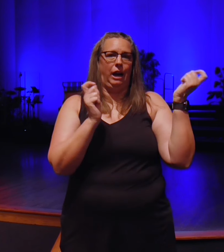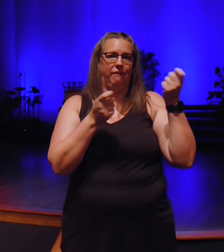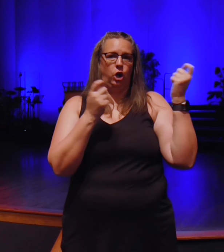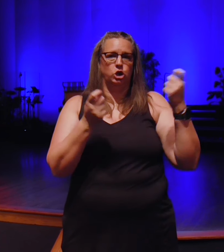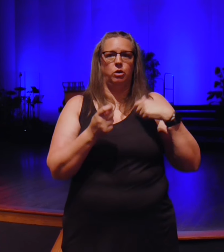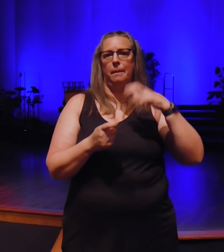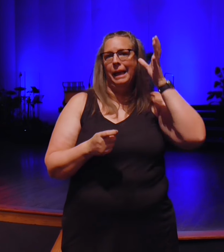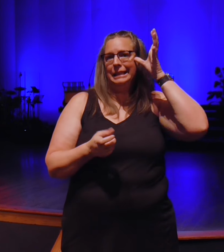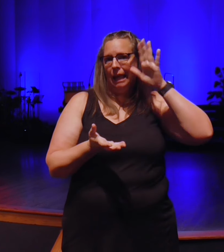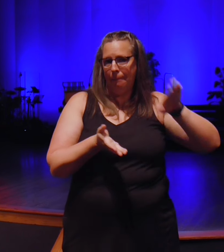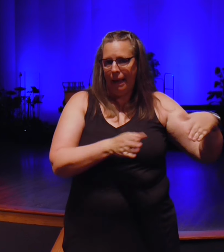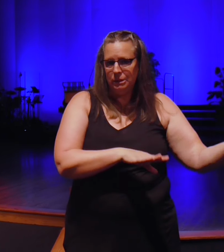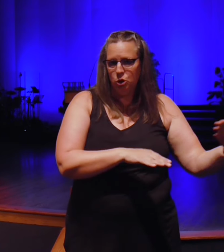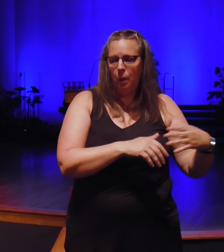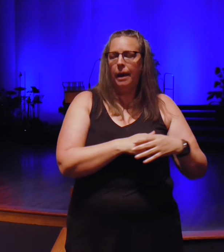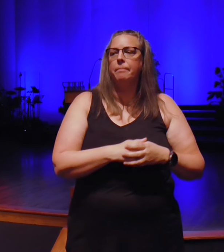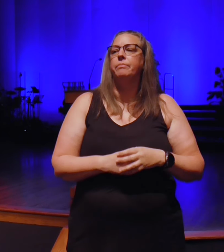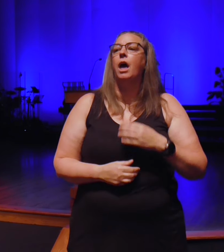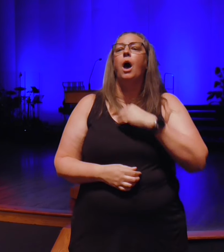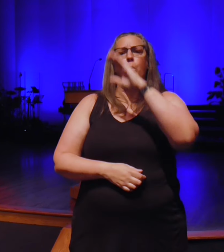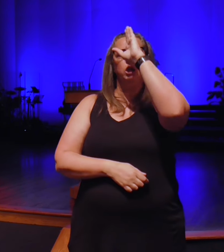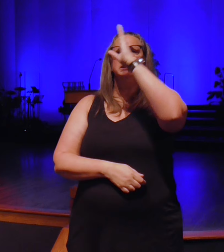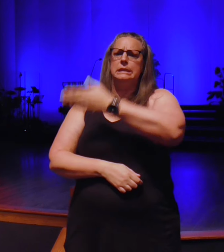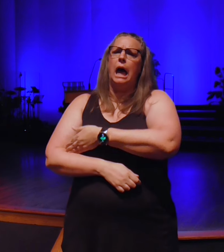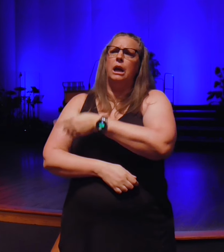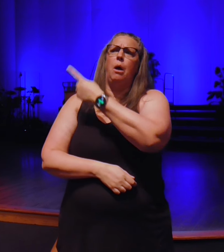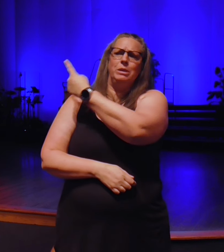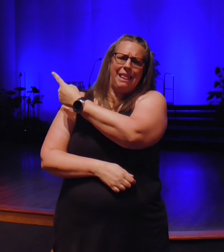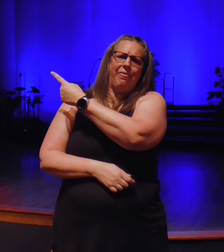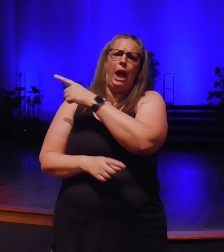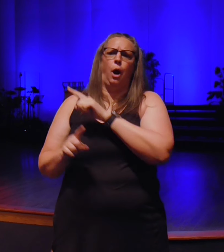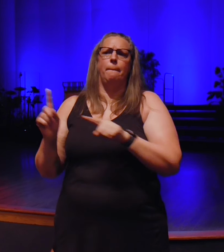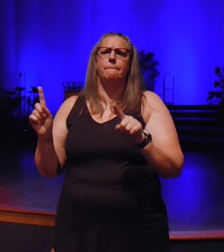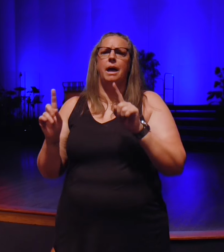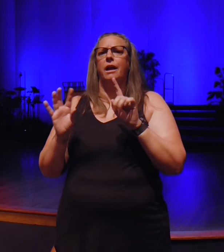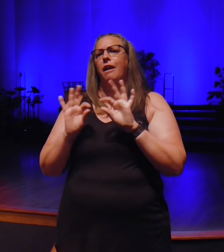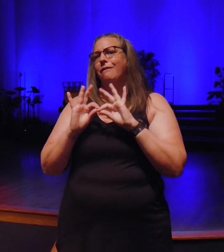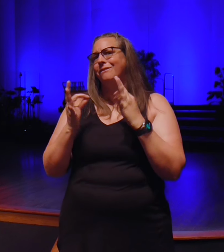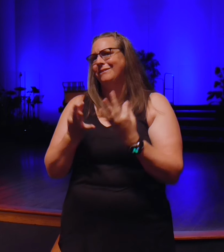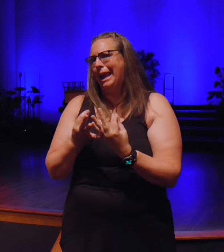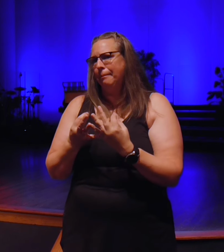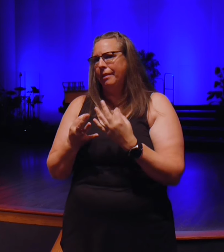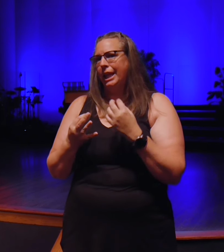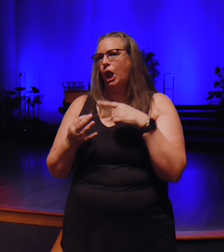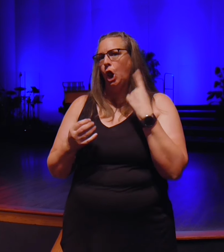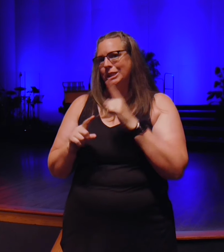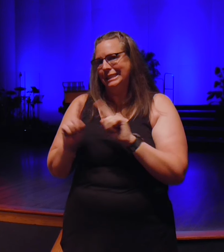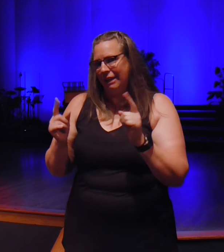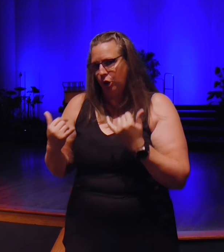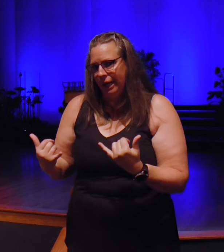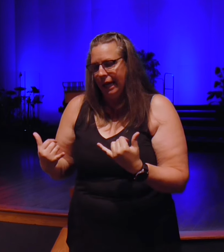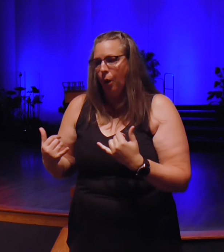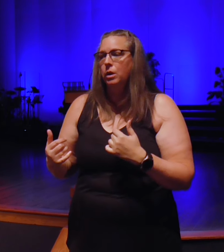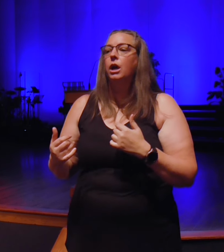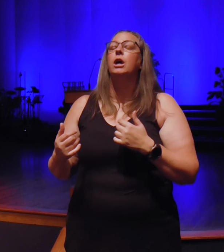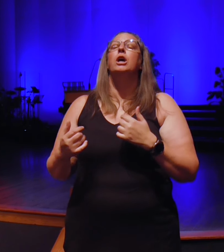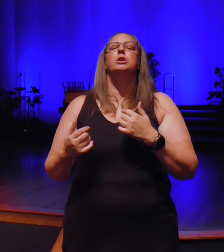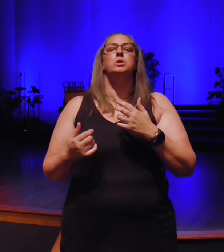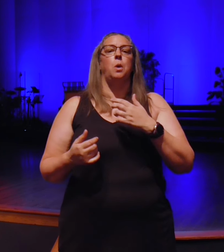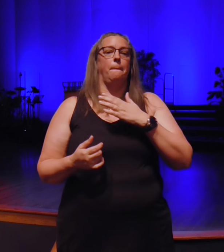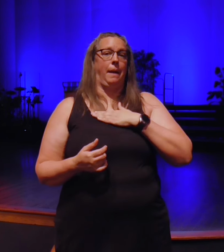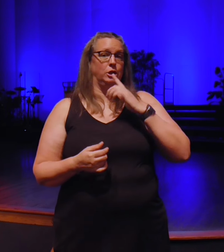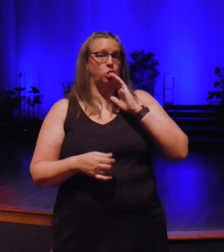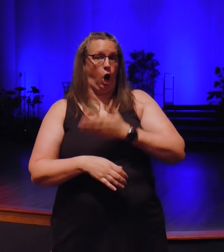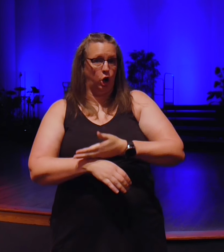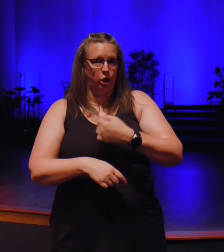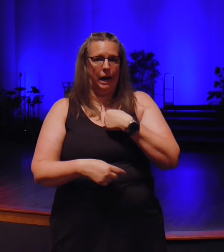passing. Our son has been there with us as well, but our family looks a little differently, and we're going down the mountain, and my mind